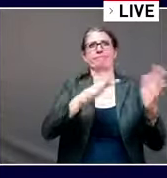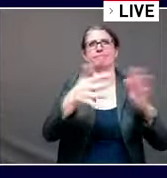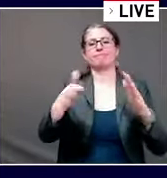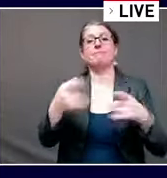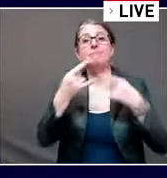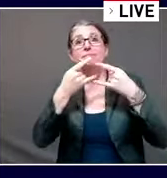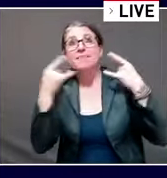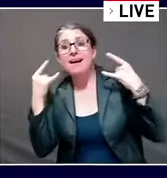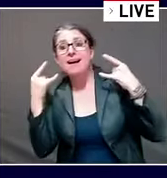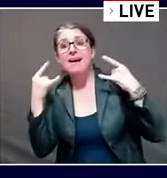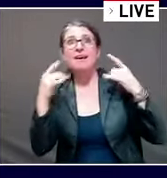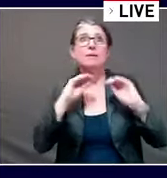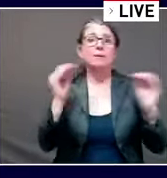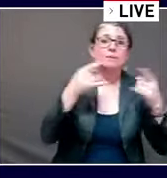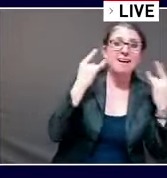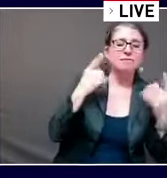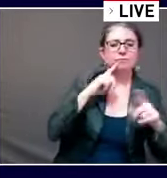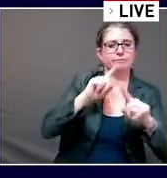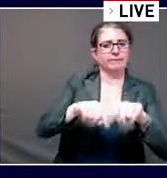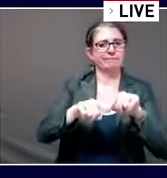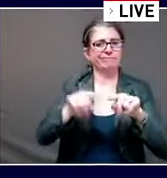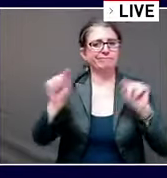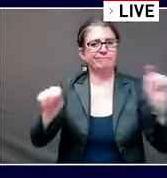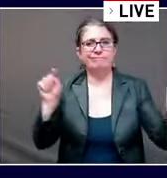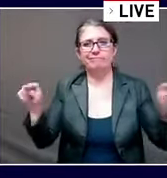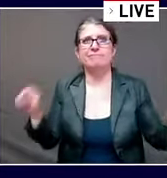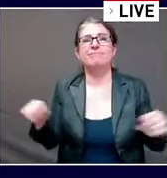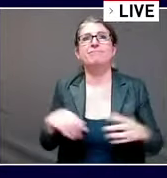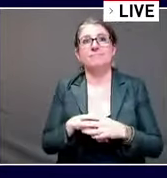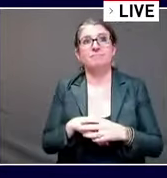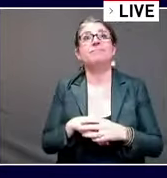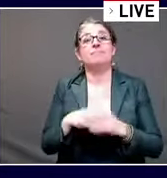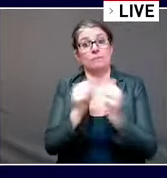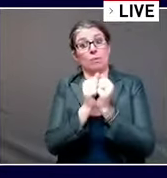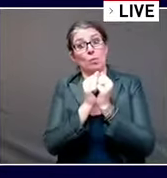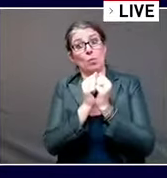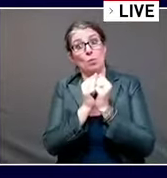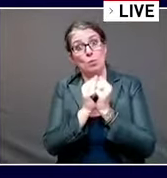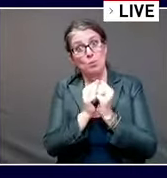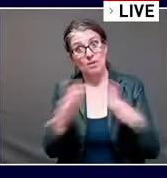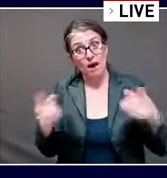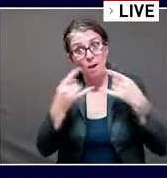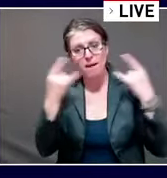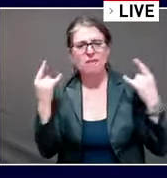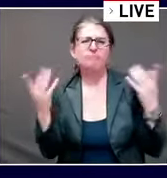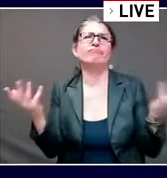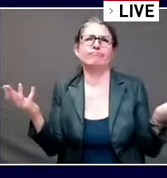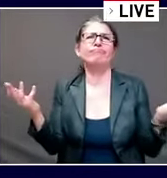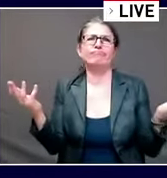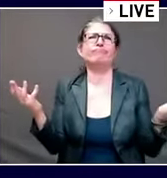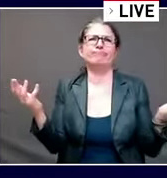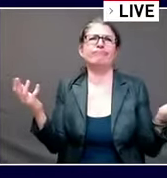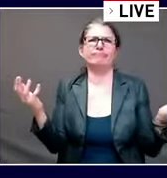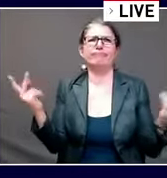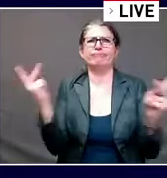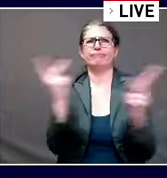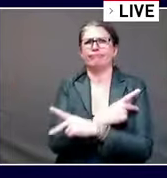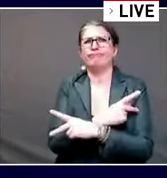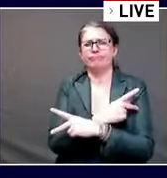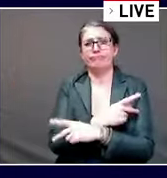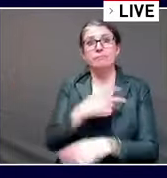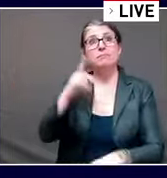of transmission within households. And then, at least from data from the state of Kansas, face covering usage was related at a population